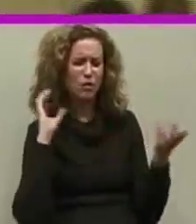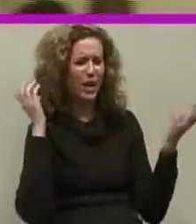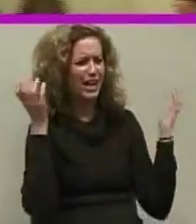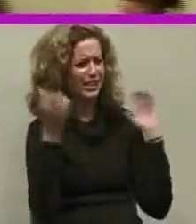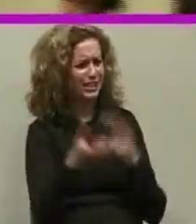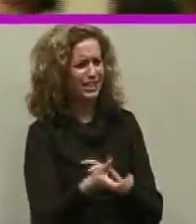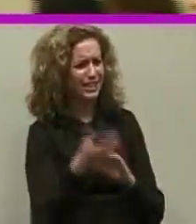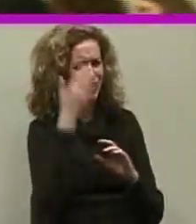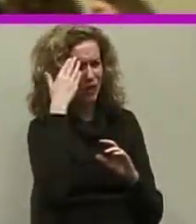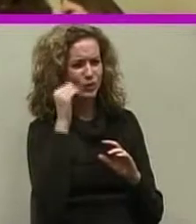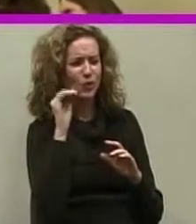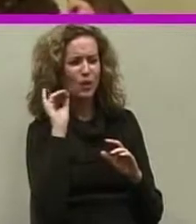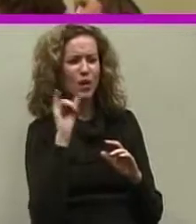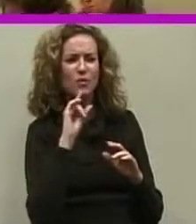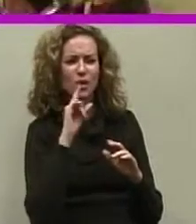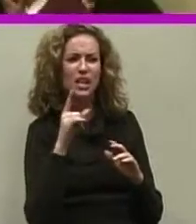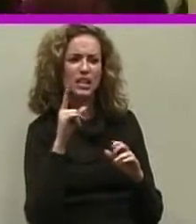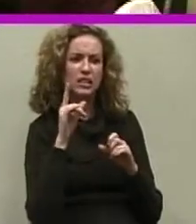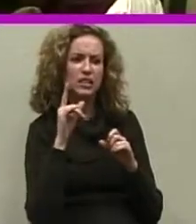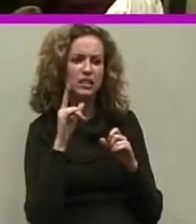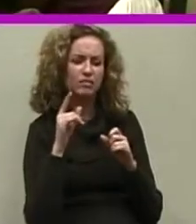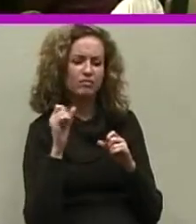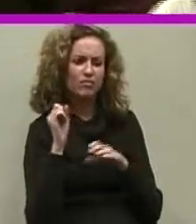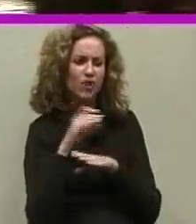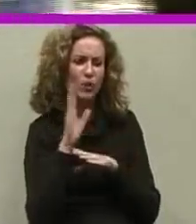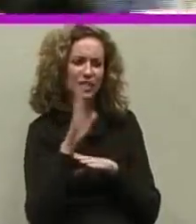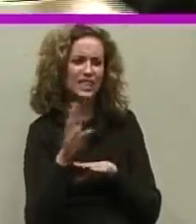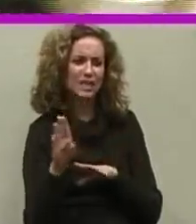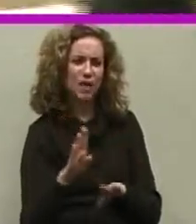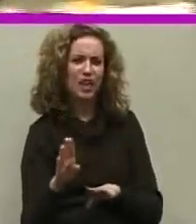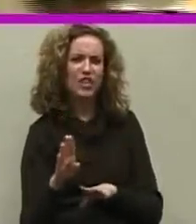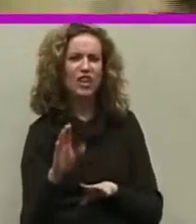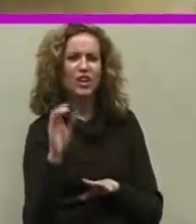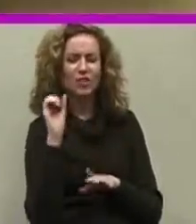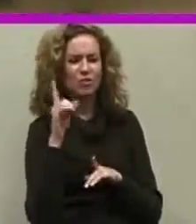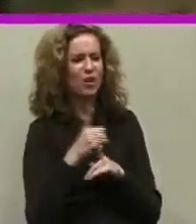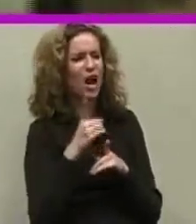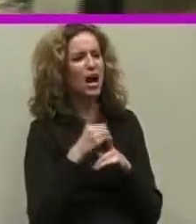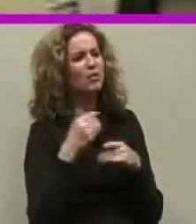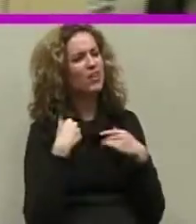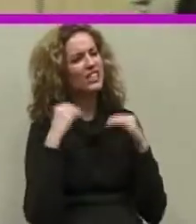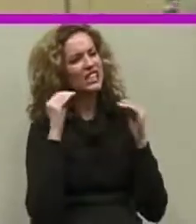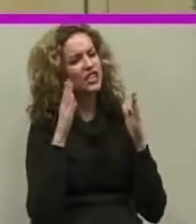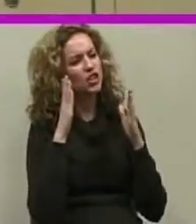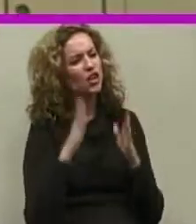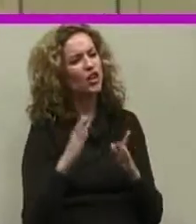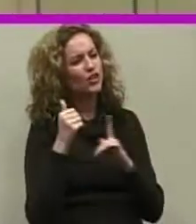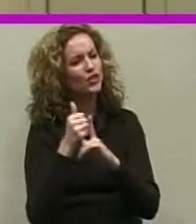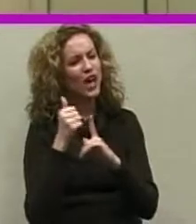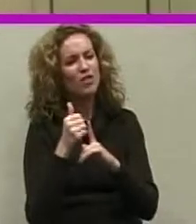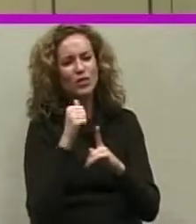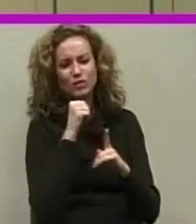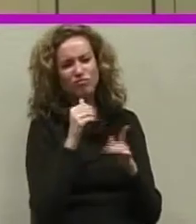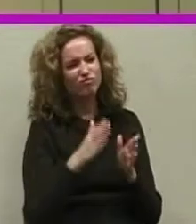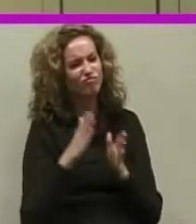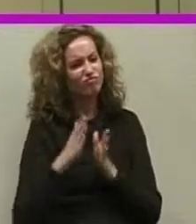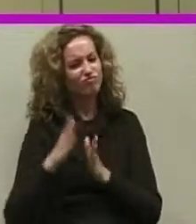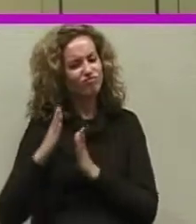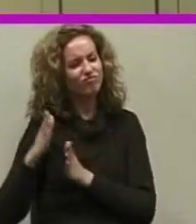sort of exacerbates his. Okay. Yeah, and we've got a teacher who herself seems to have a little disorganization, or himself. I can't remember who the teacher is